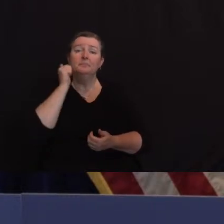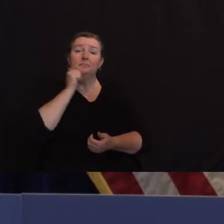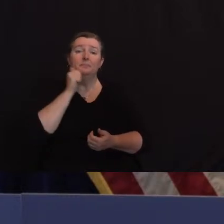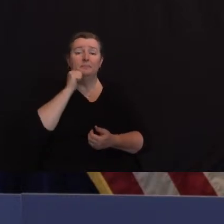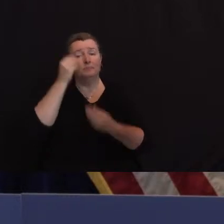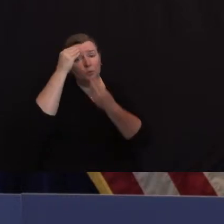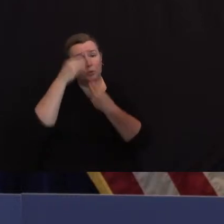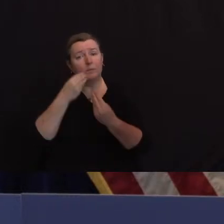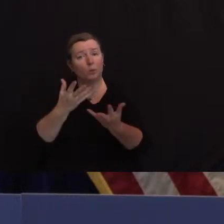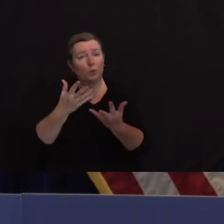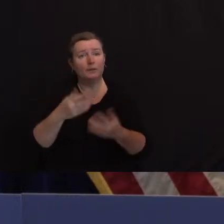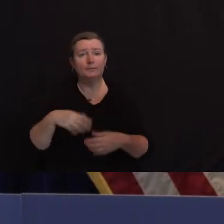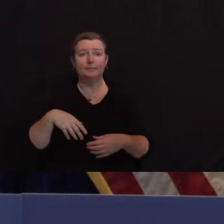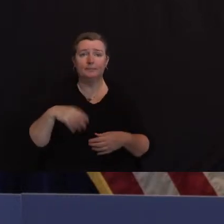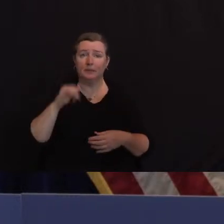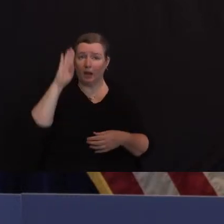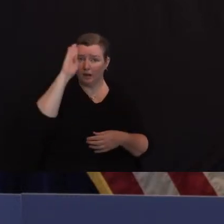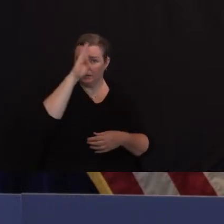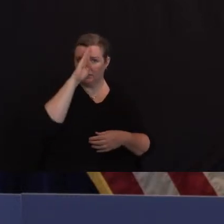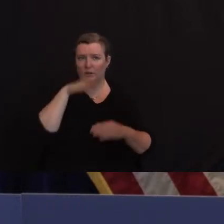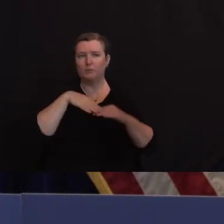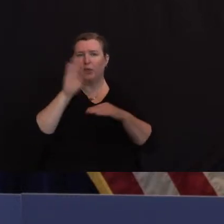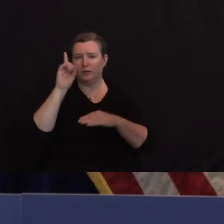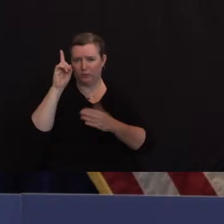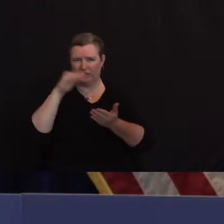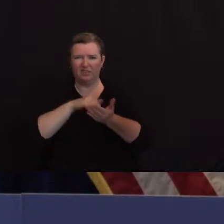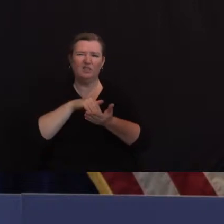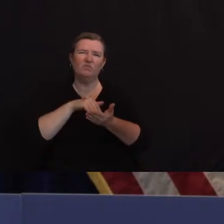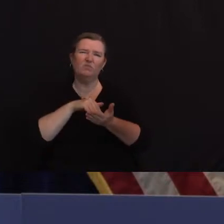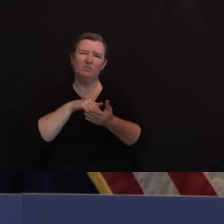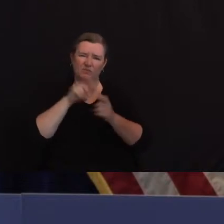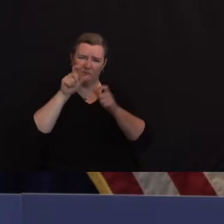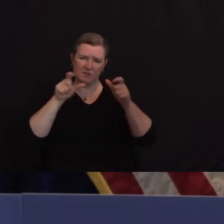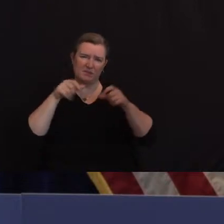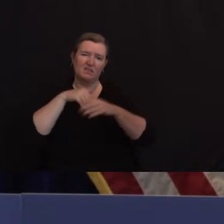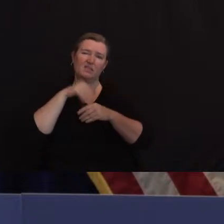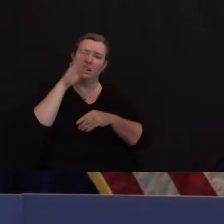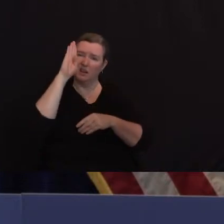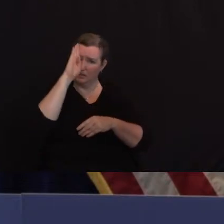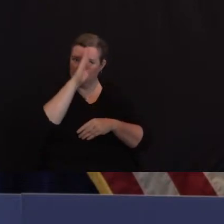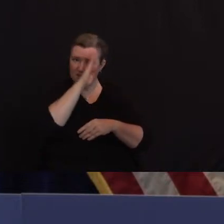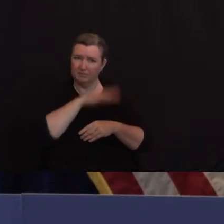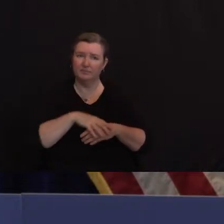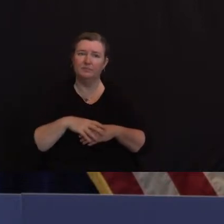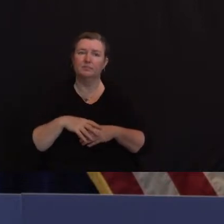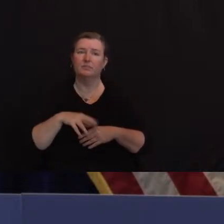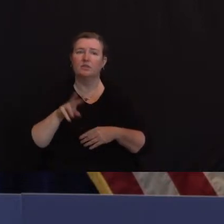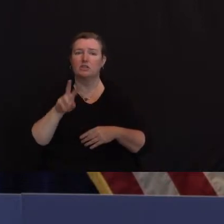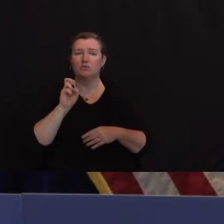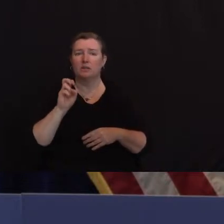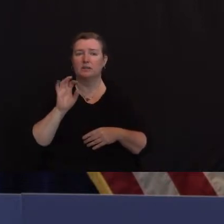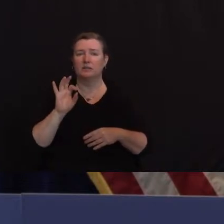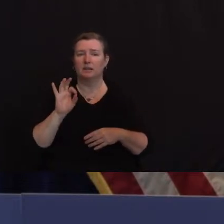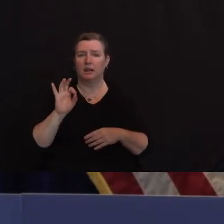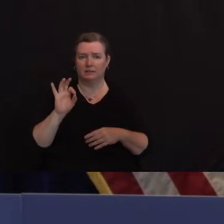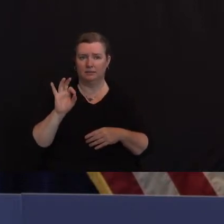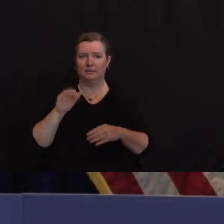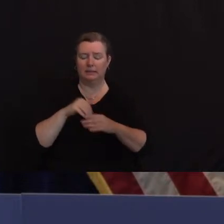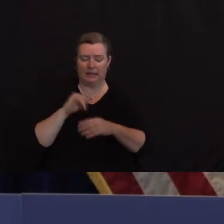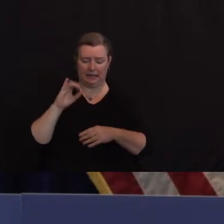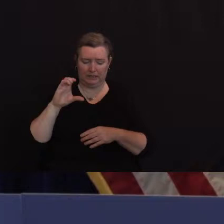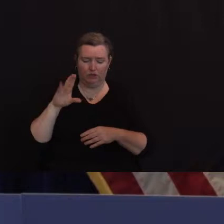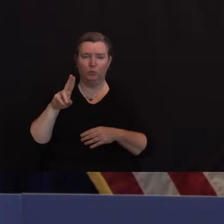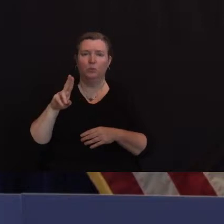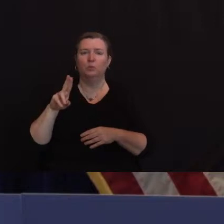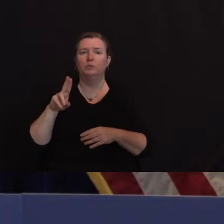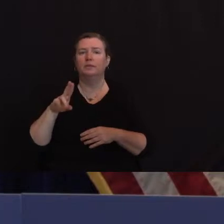several days now over 1,000 hospitalizations, and 209 individuals are in ICU. 51%